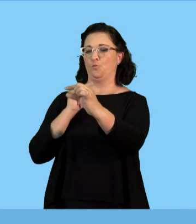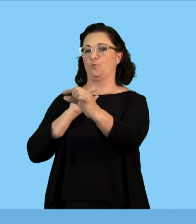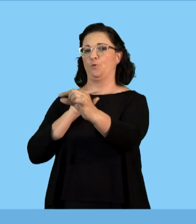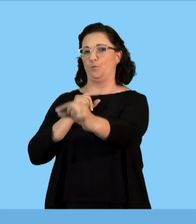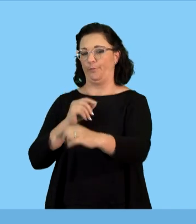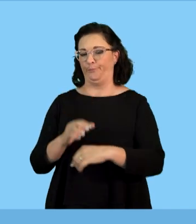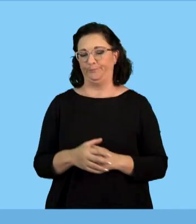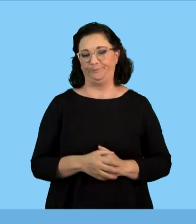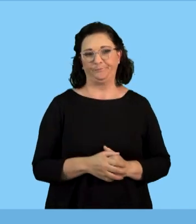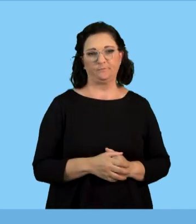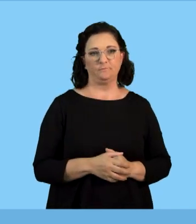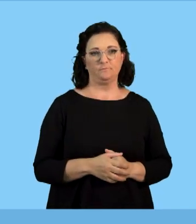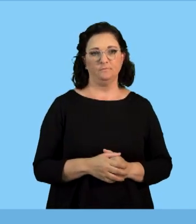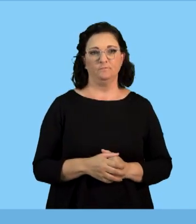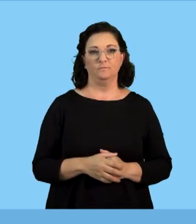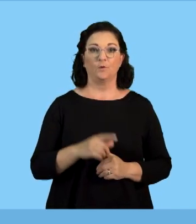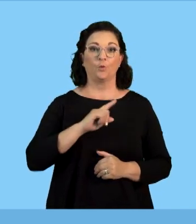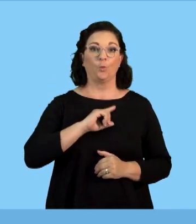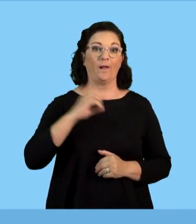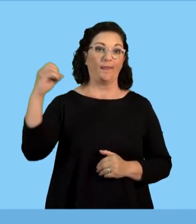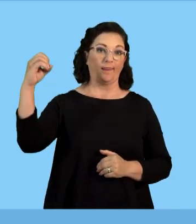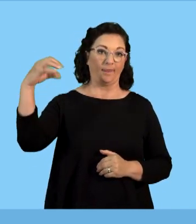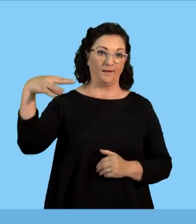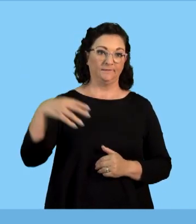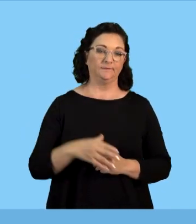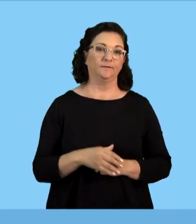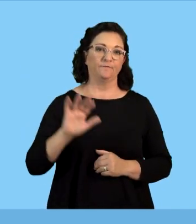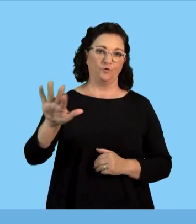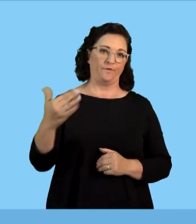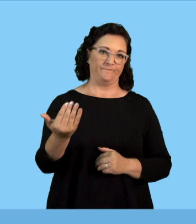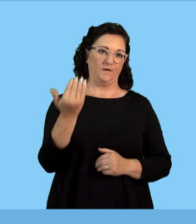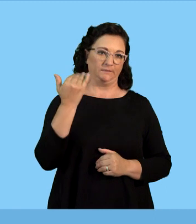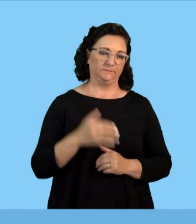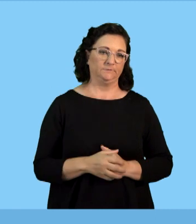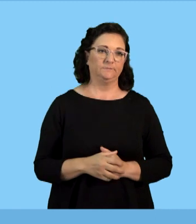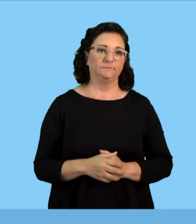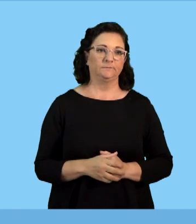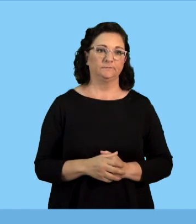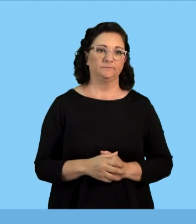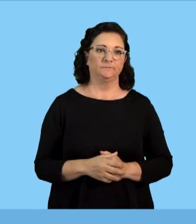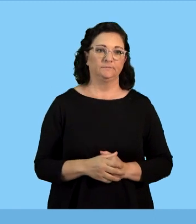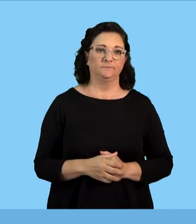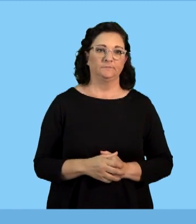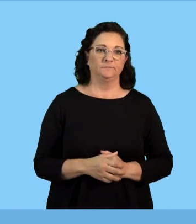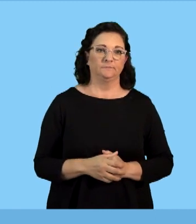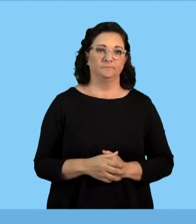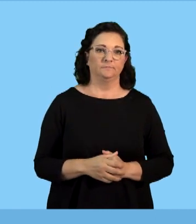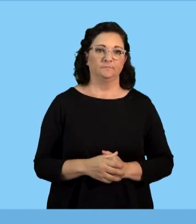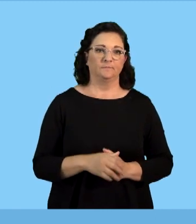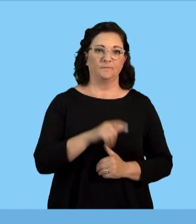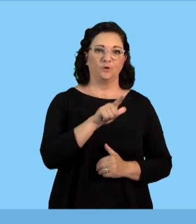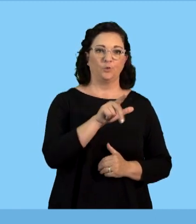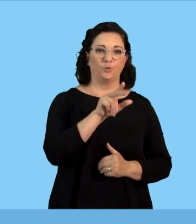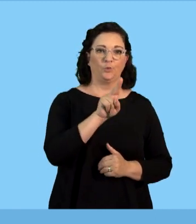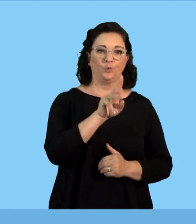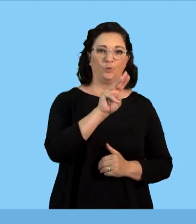appear smaller and smaller because of the light that is reflected there. So this question says we need to